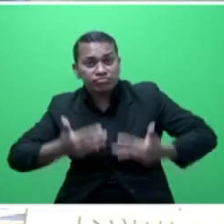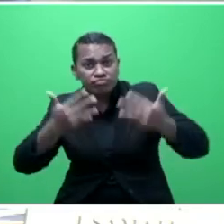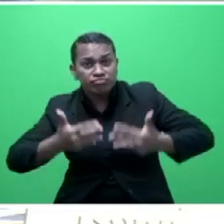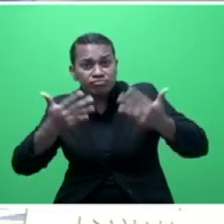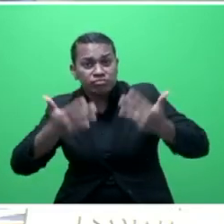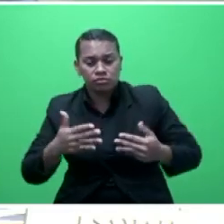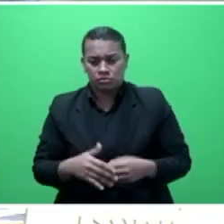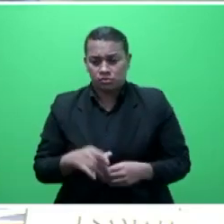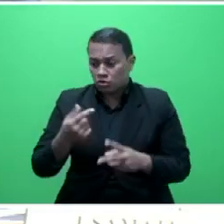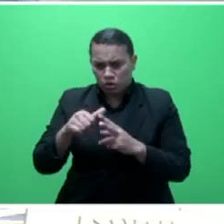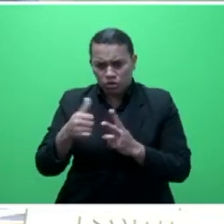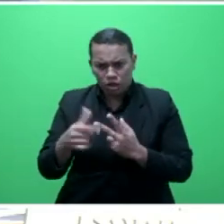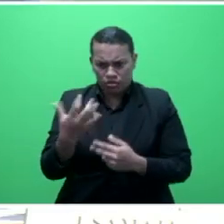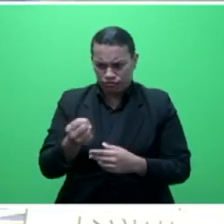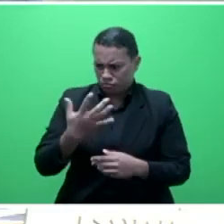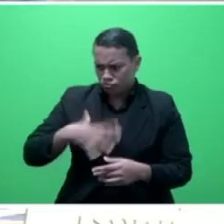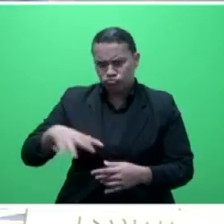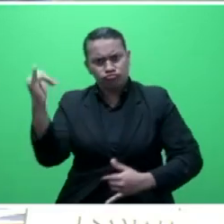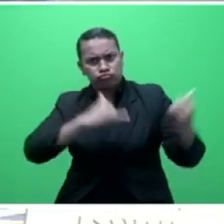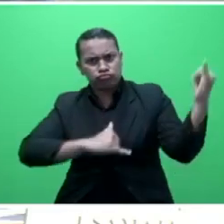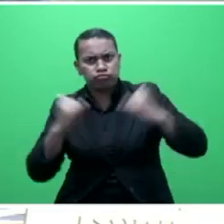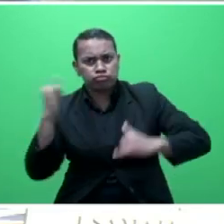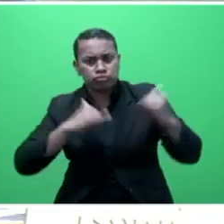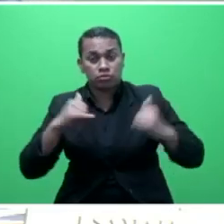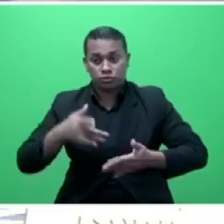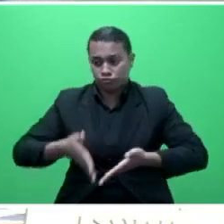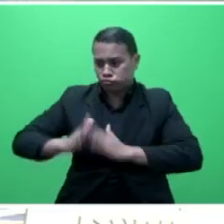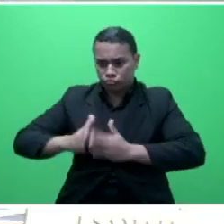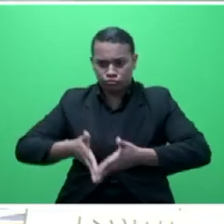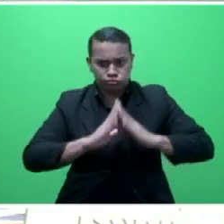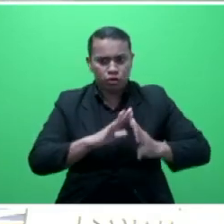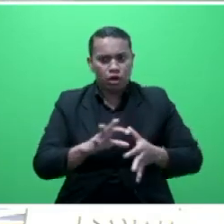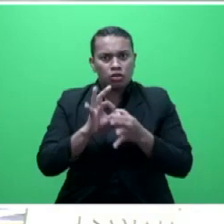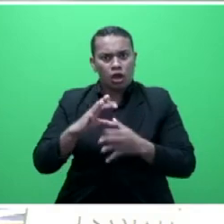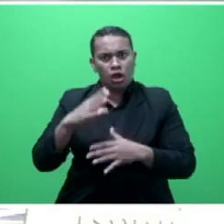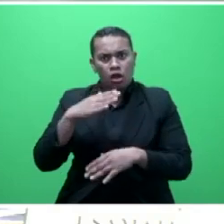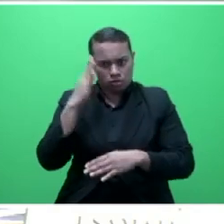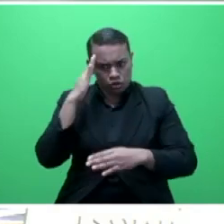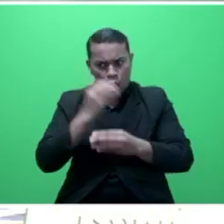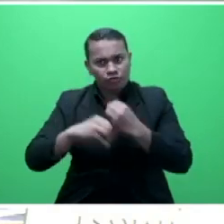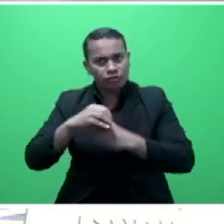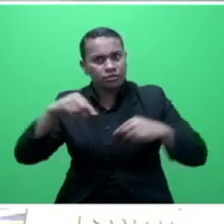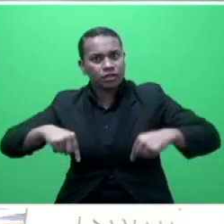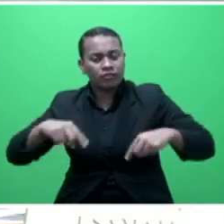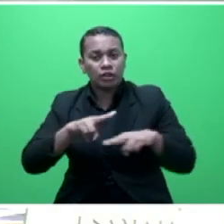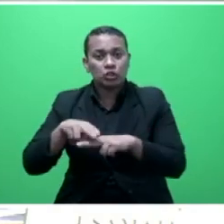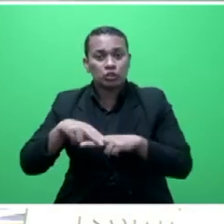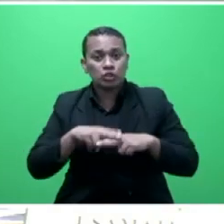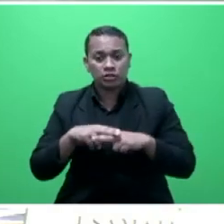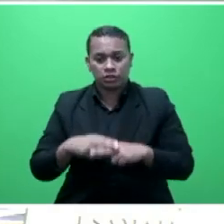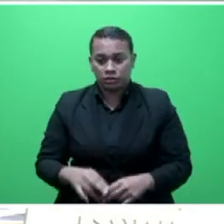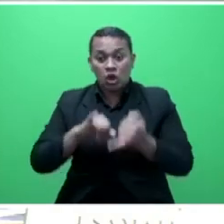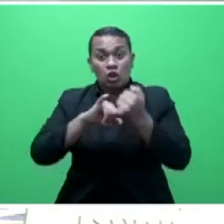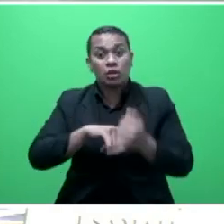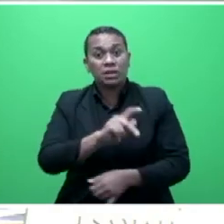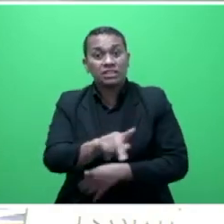in Fiji and even base their headquarters here. Speaking of the South Pacific Stock Exchange, Mr. Speaker, sir, we're offering